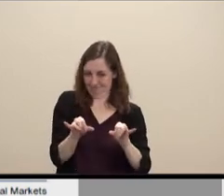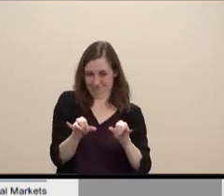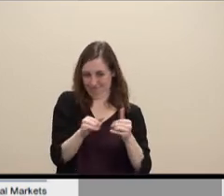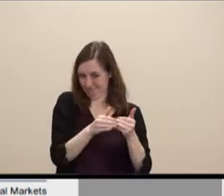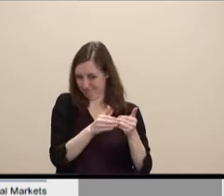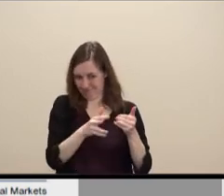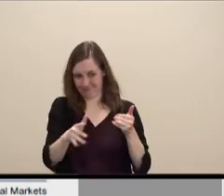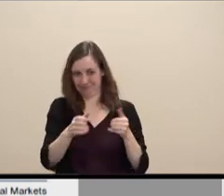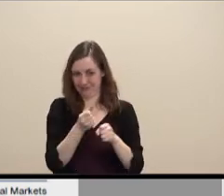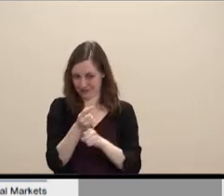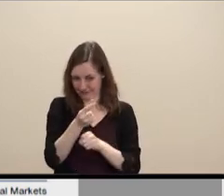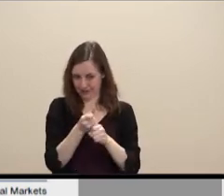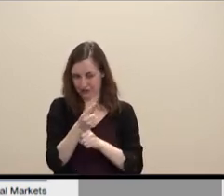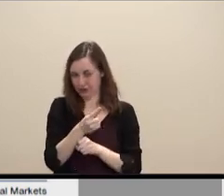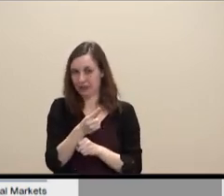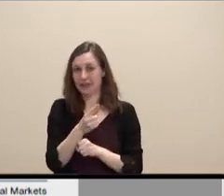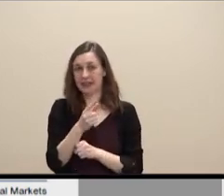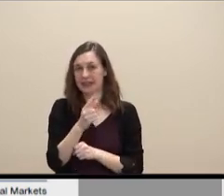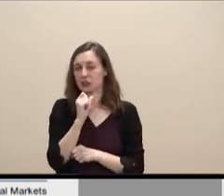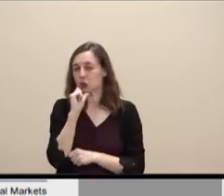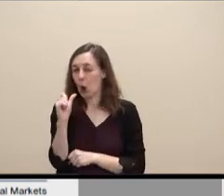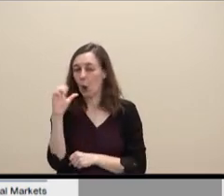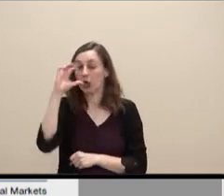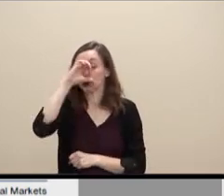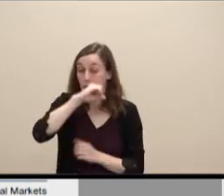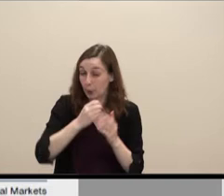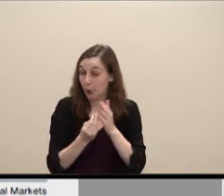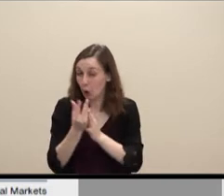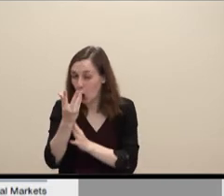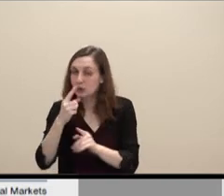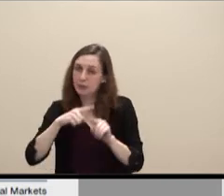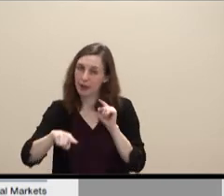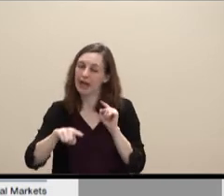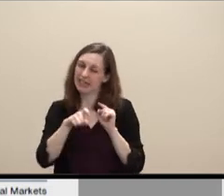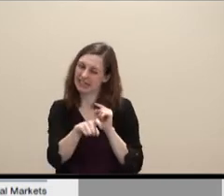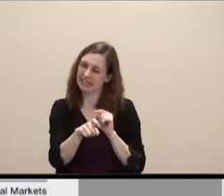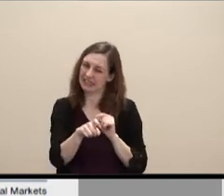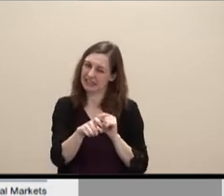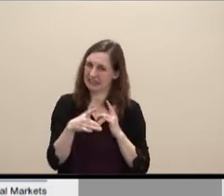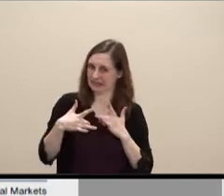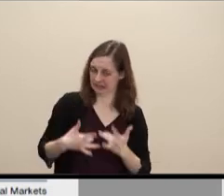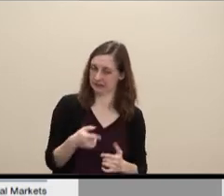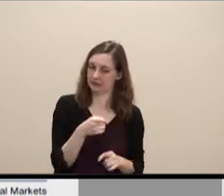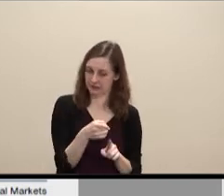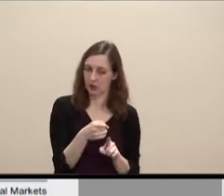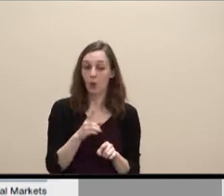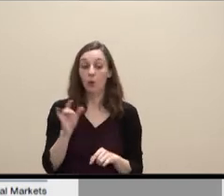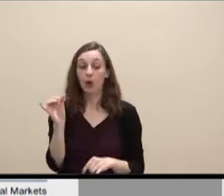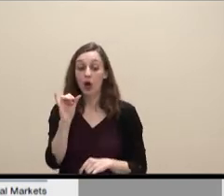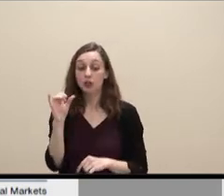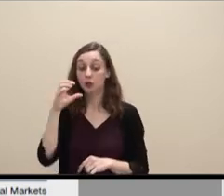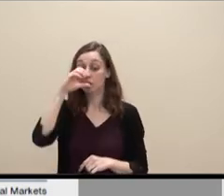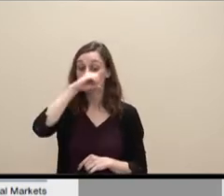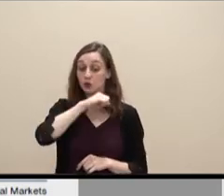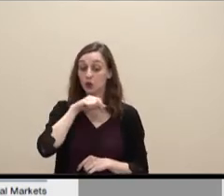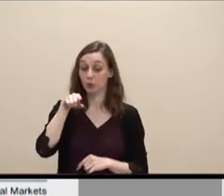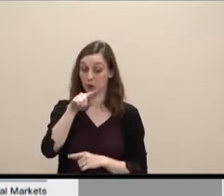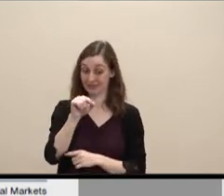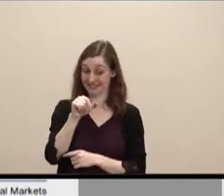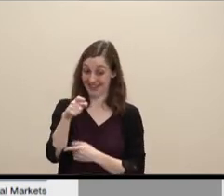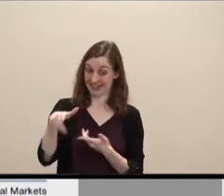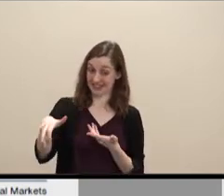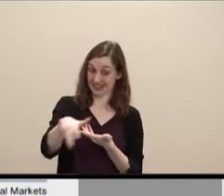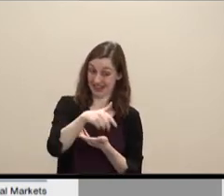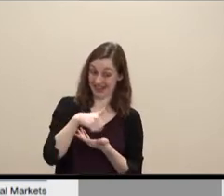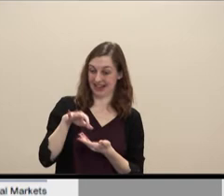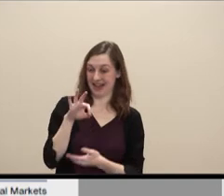life, and likely it probably would. We also assume that you collect your taxes at about a 98% clip